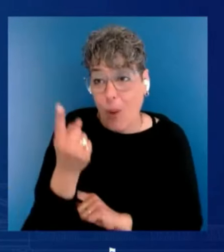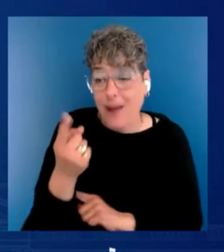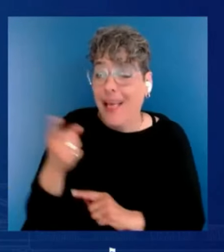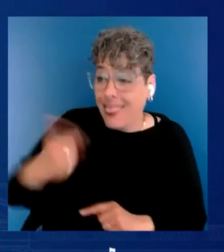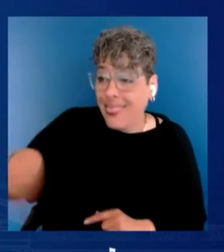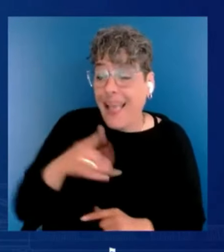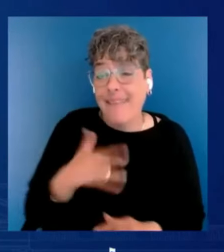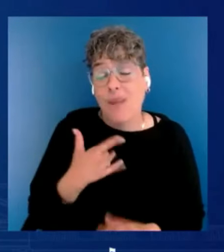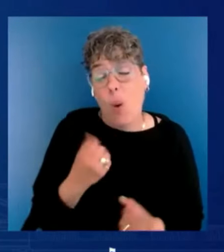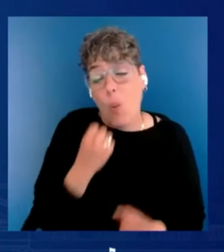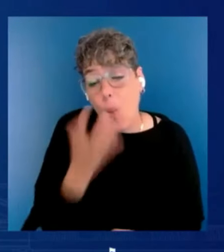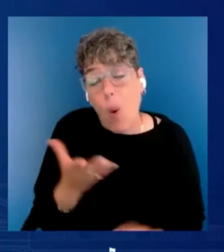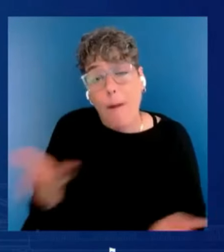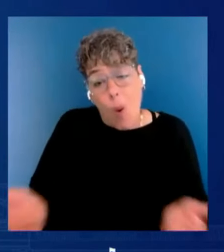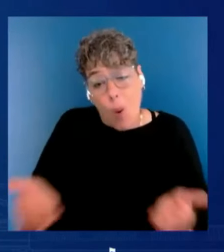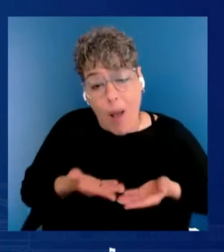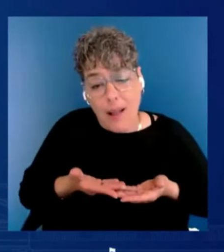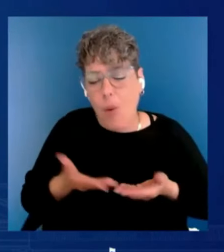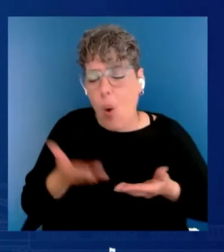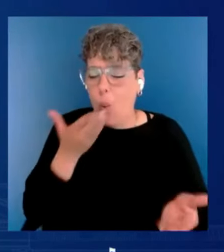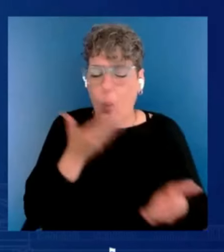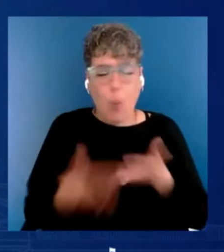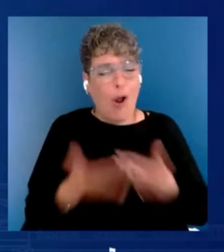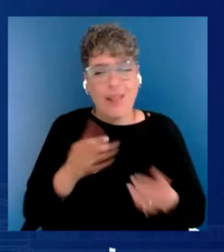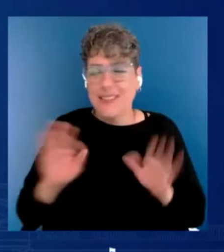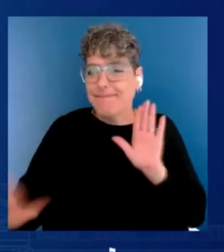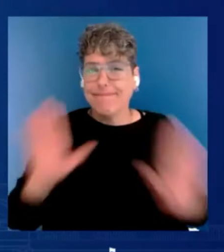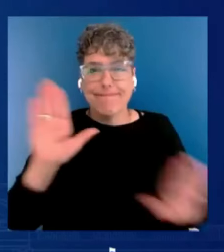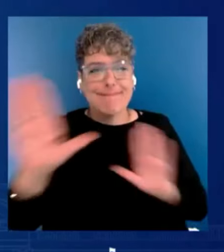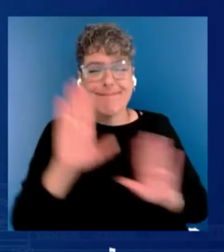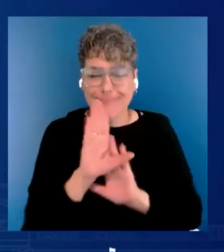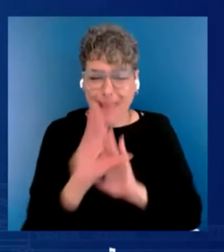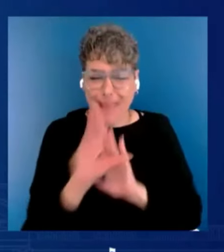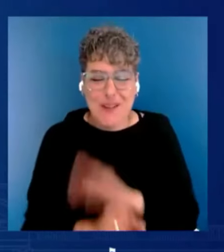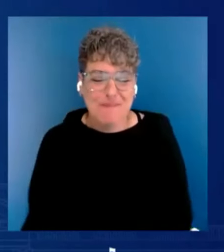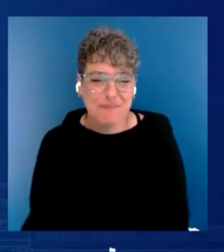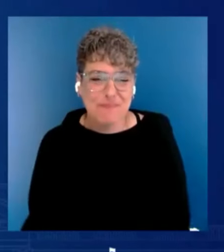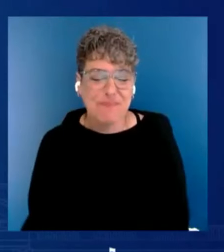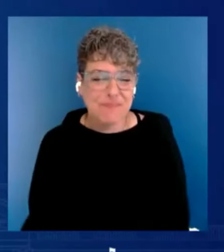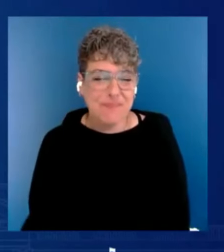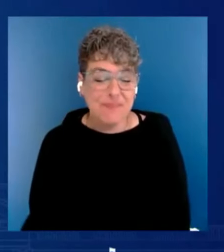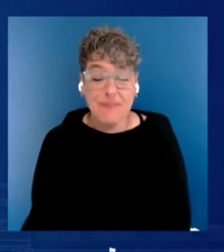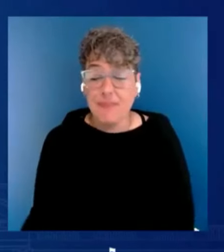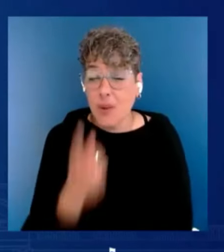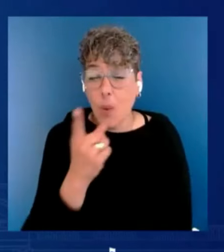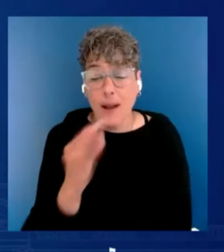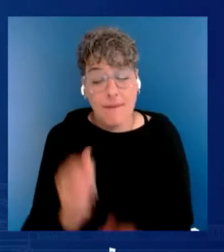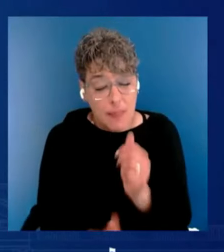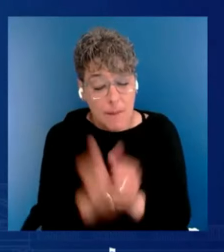background. I'd be remiss if I didn't close by saying that one of the most important things we need in this moment to